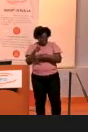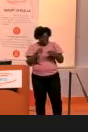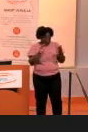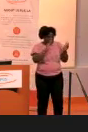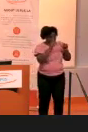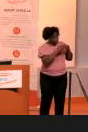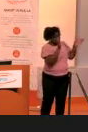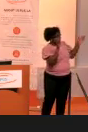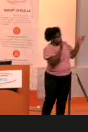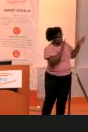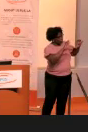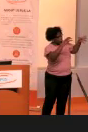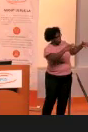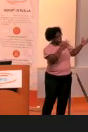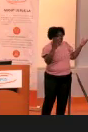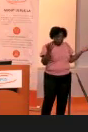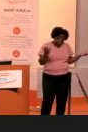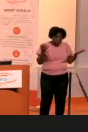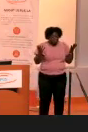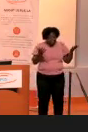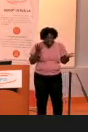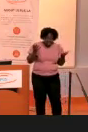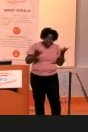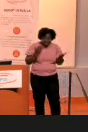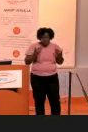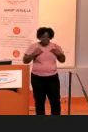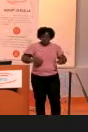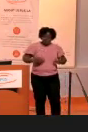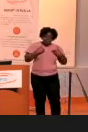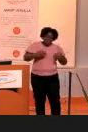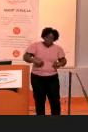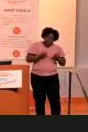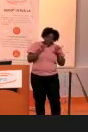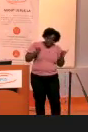population. Mechanistically, I could see why there might be some